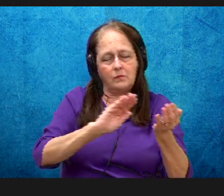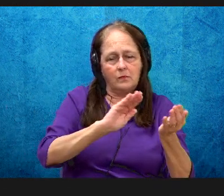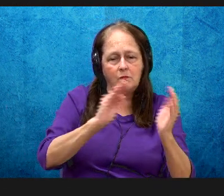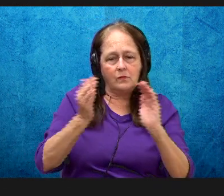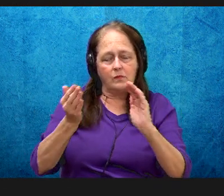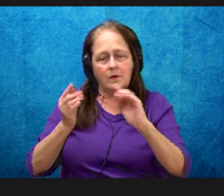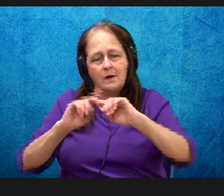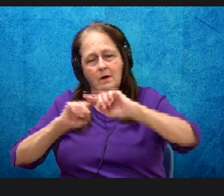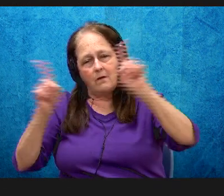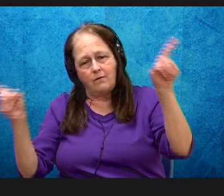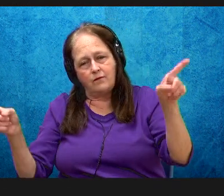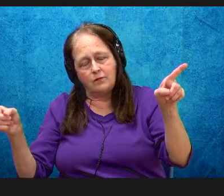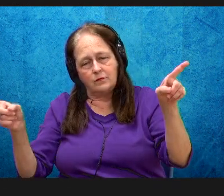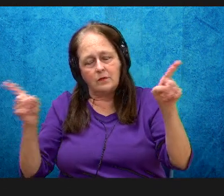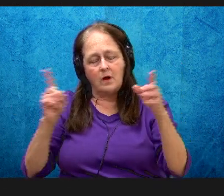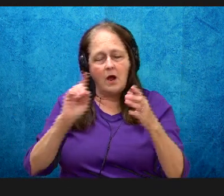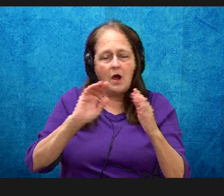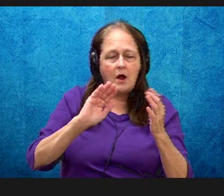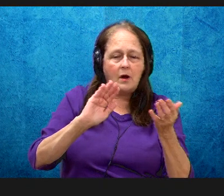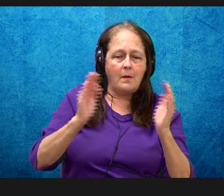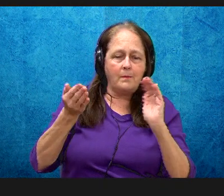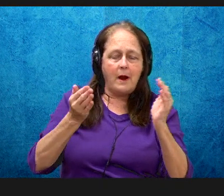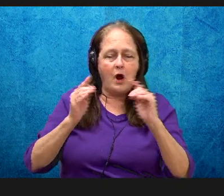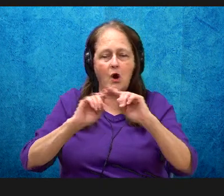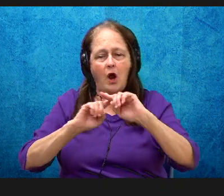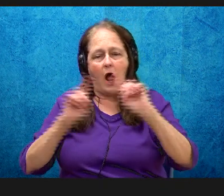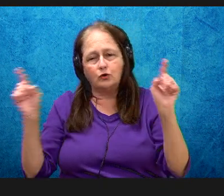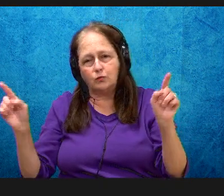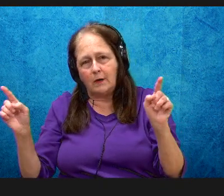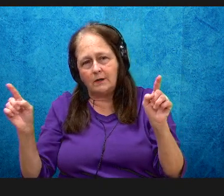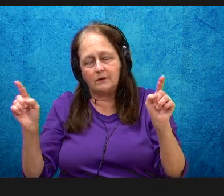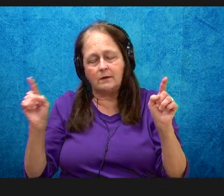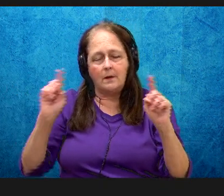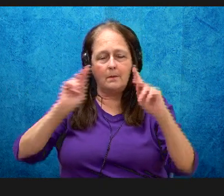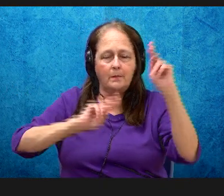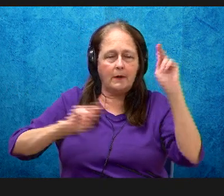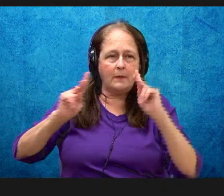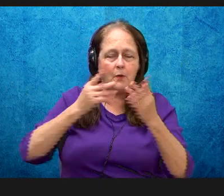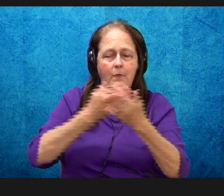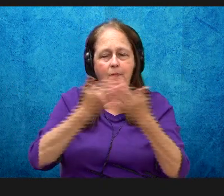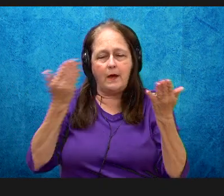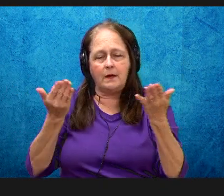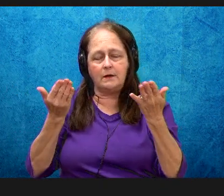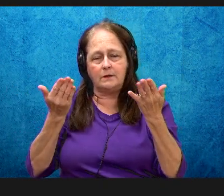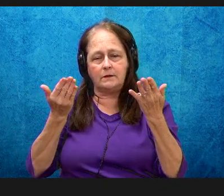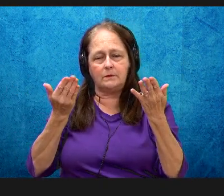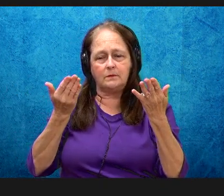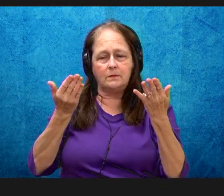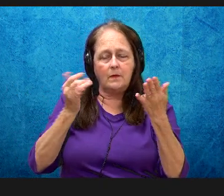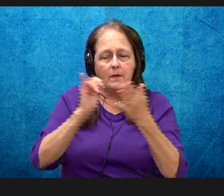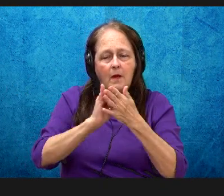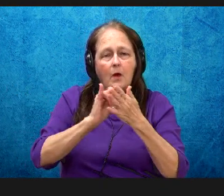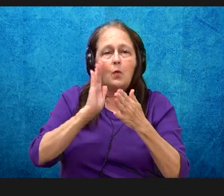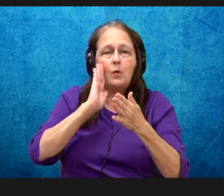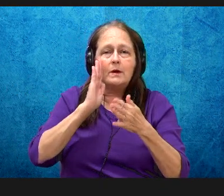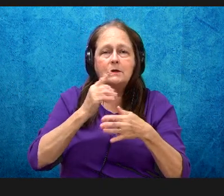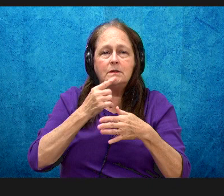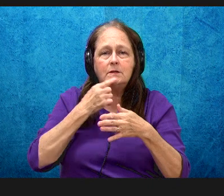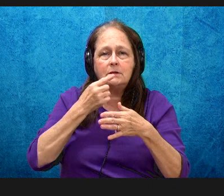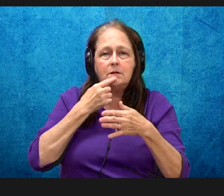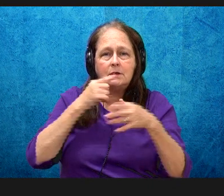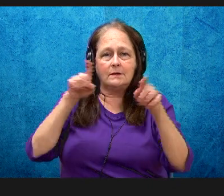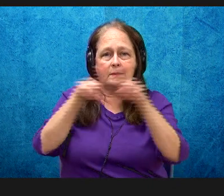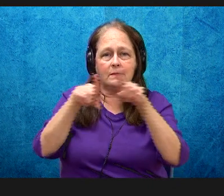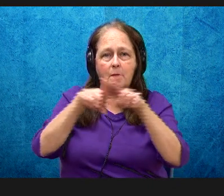and contrast, we can compare events, ideas, people, things, and different things of that nature. This is when we're telling